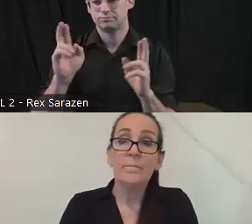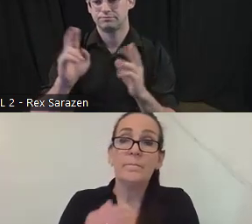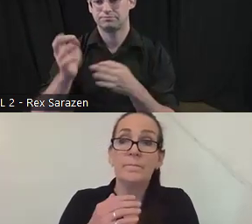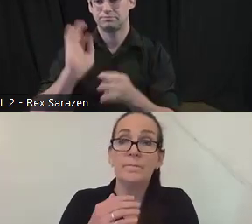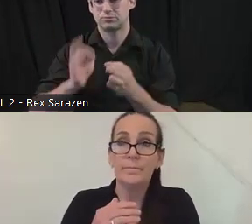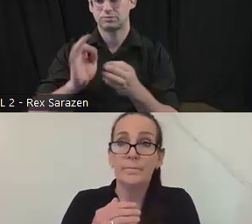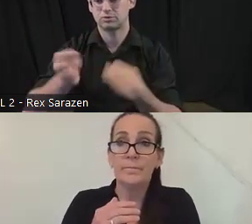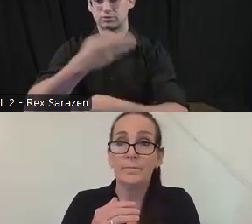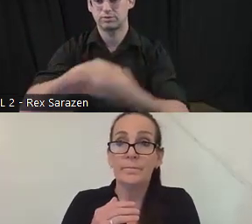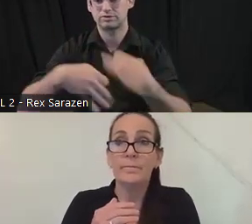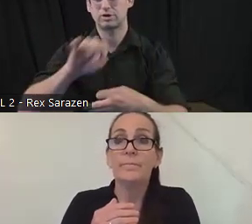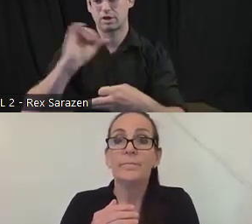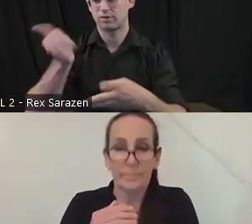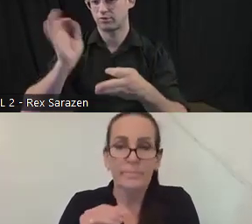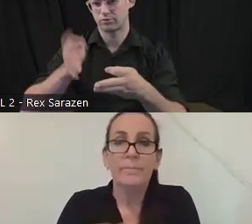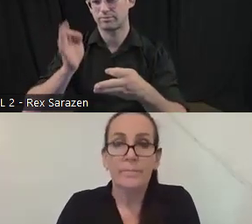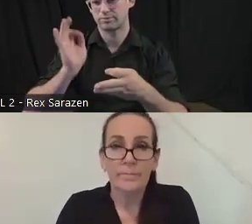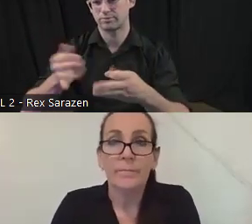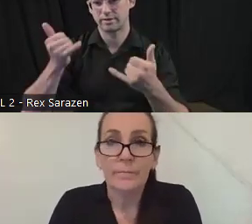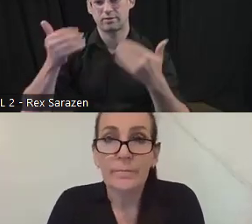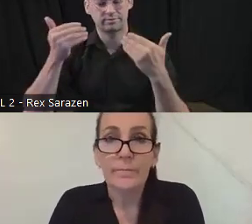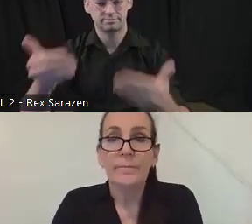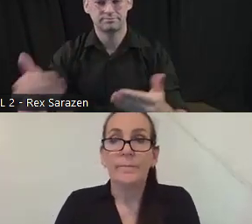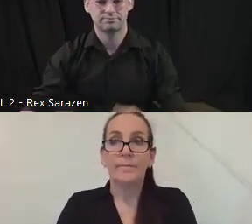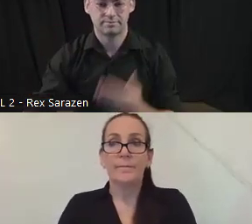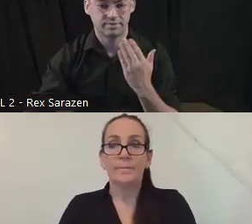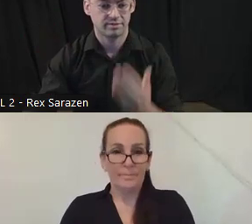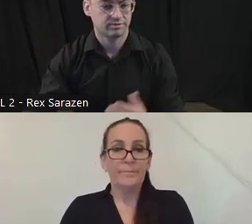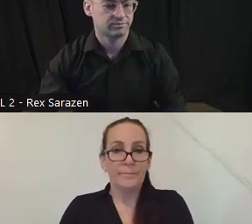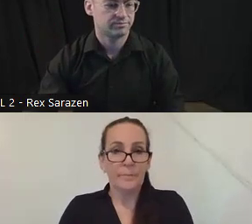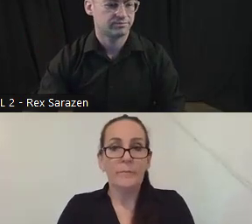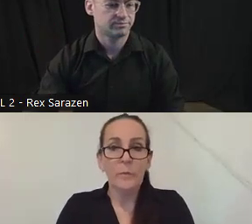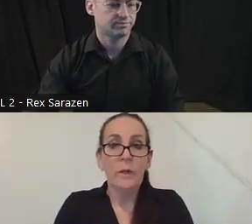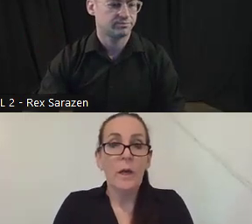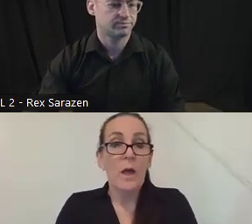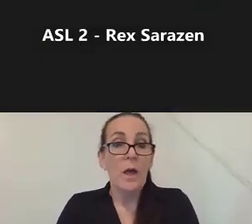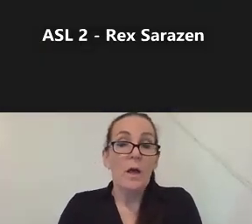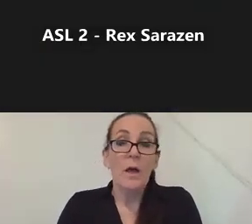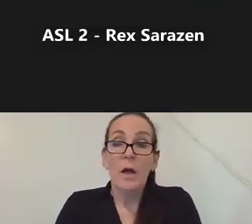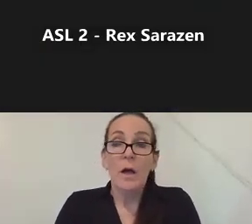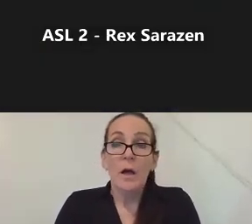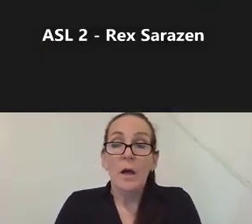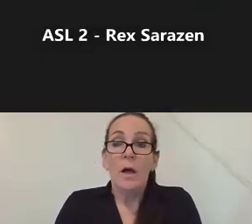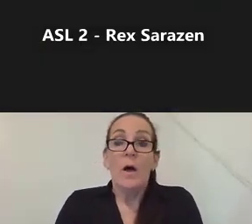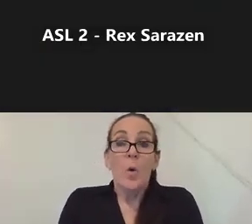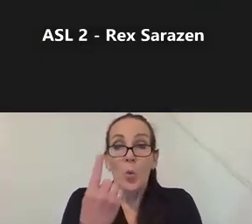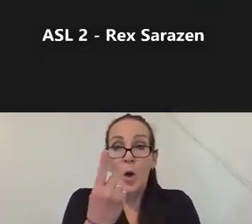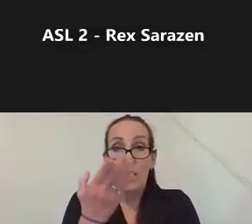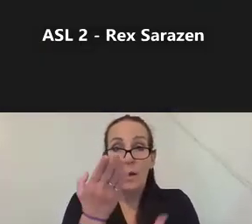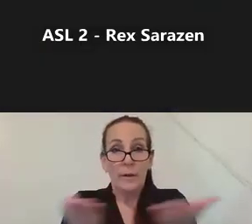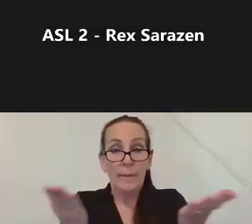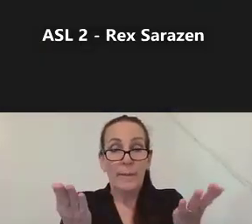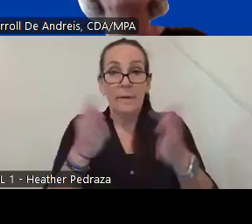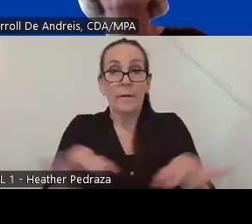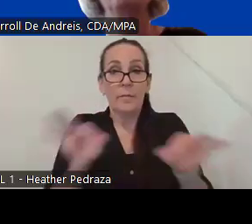something that I want to say that I've heard that really rings true for me is that all I'm trying to